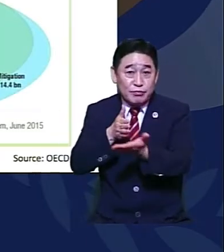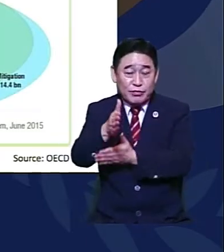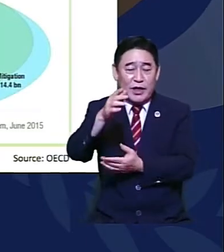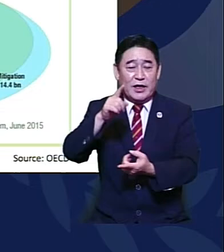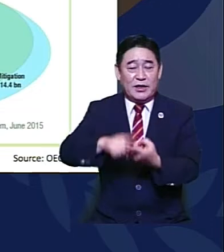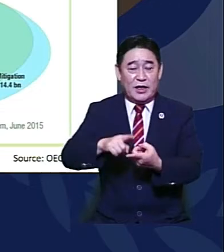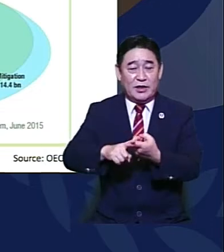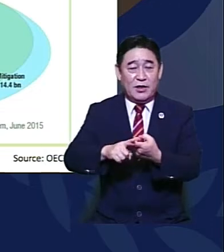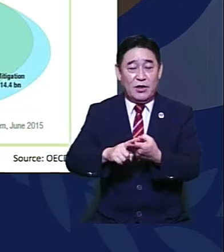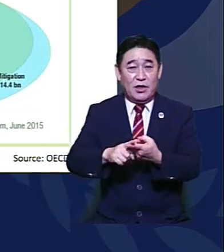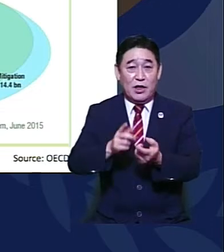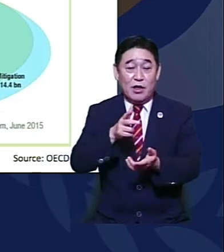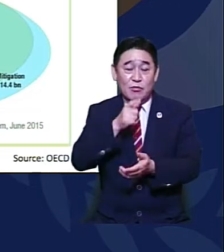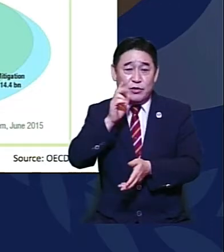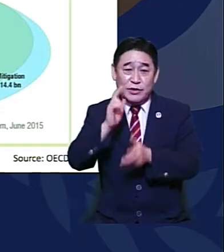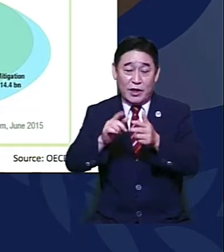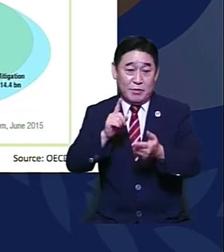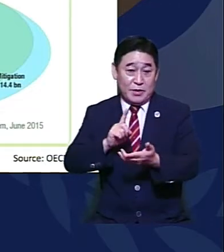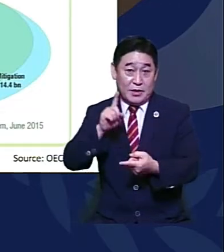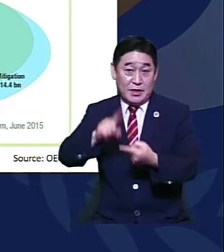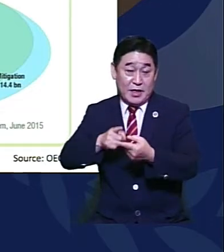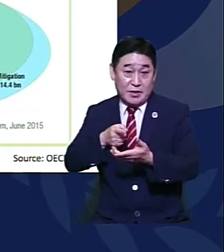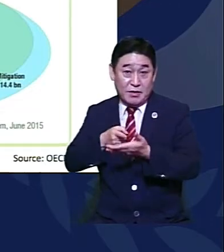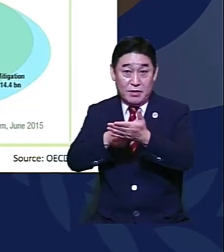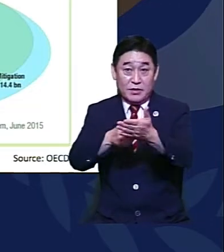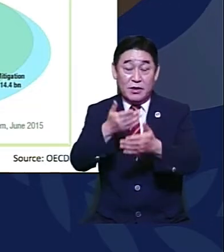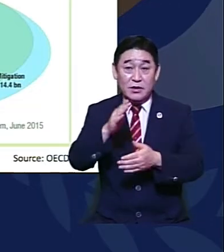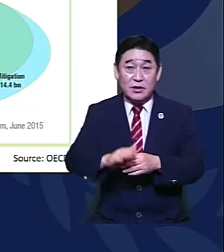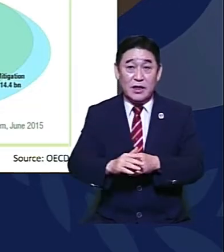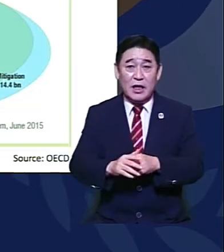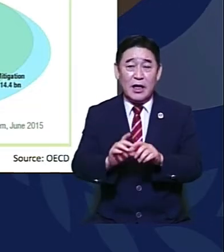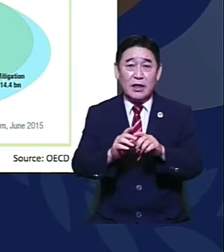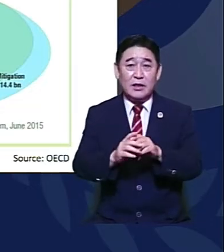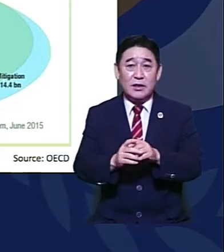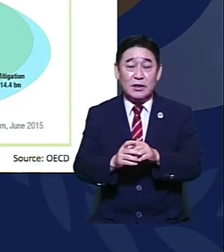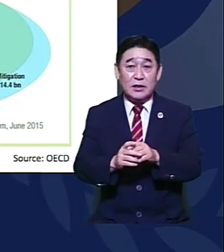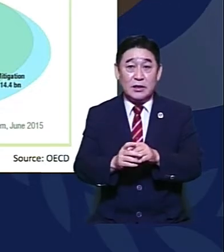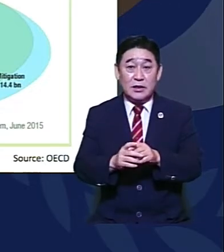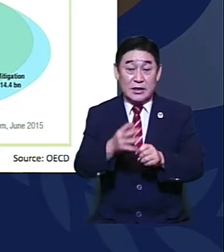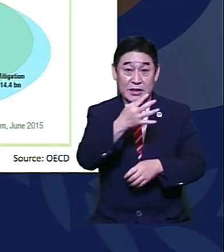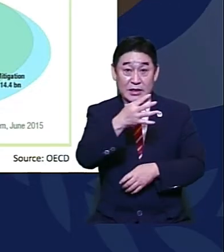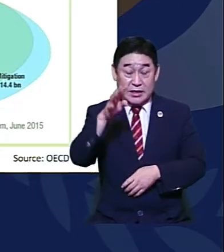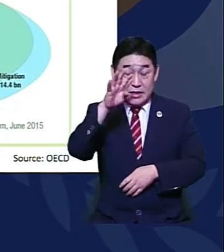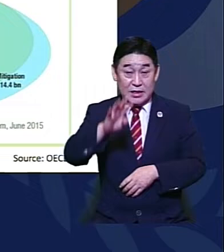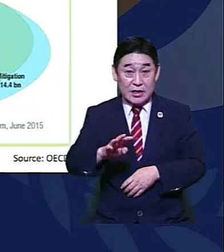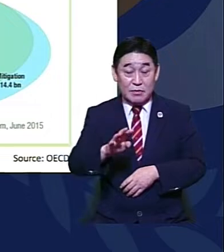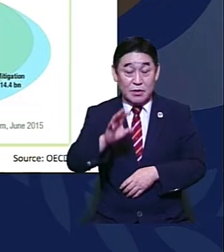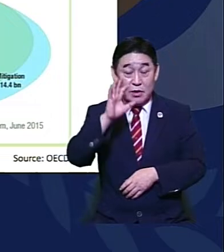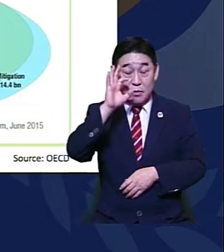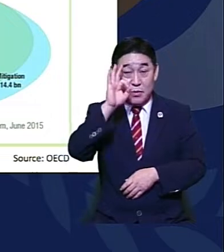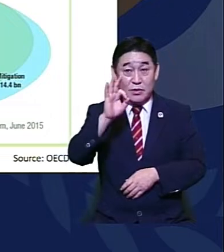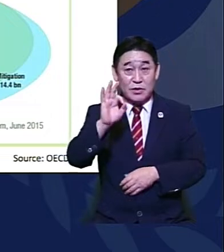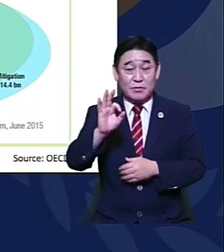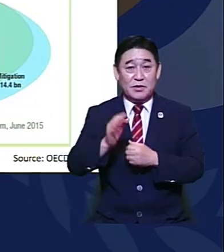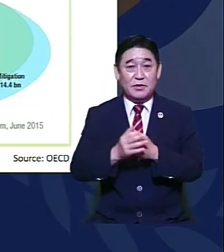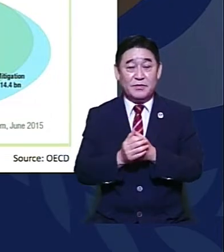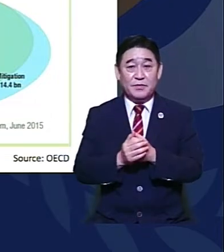Actually, we had just before same diagram. This diagram shows each